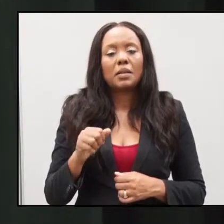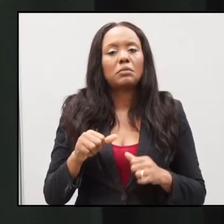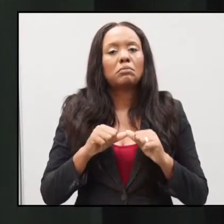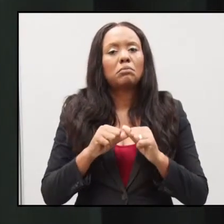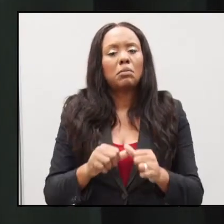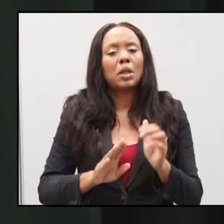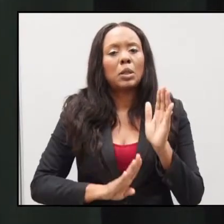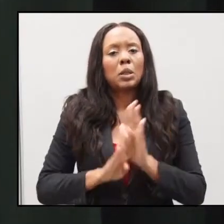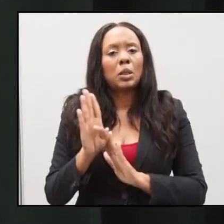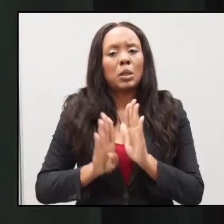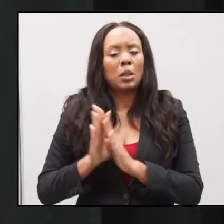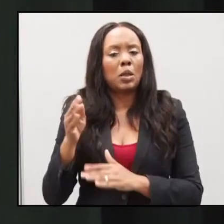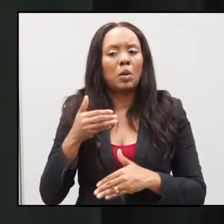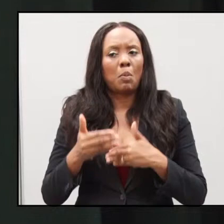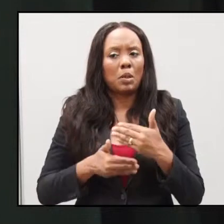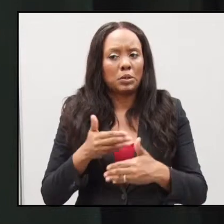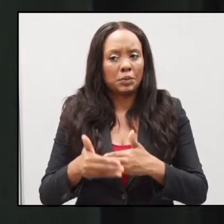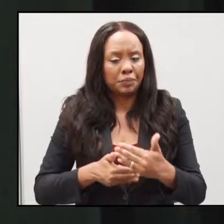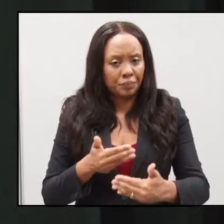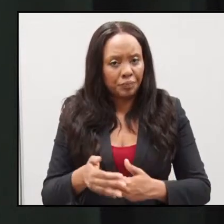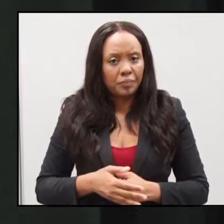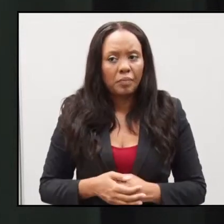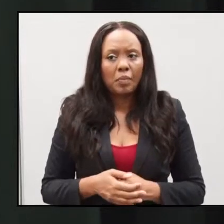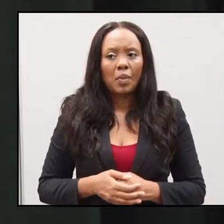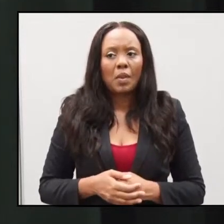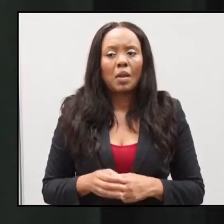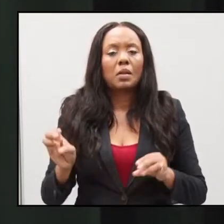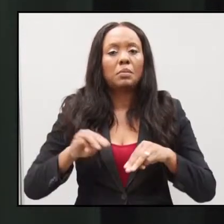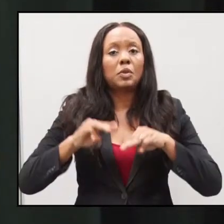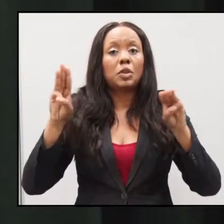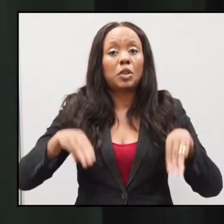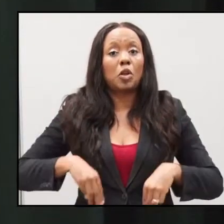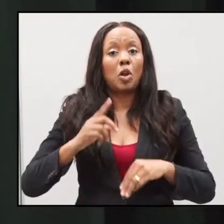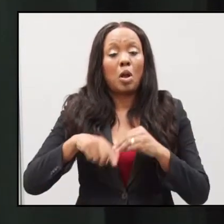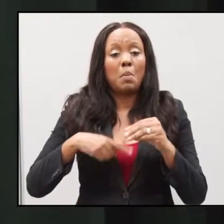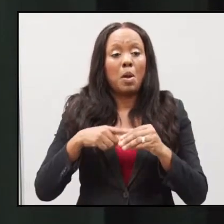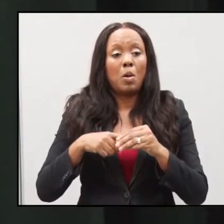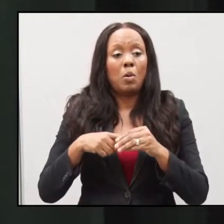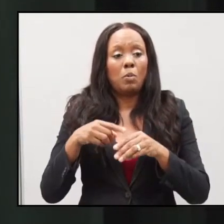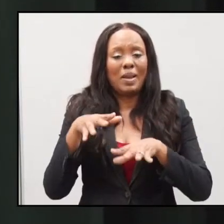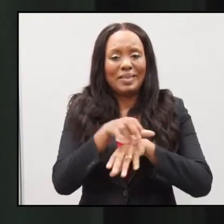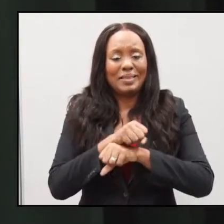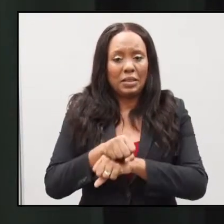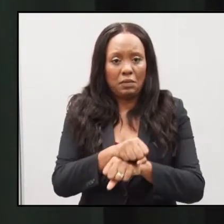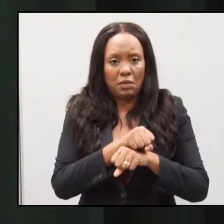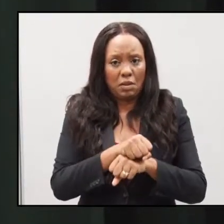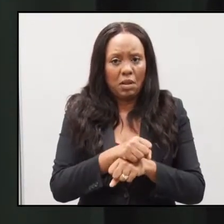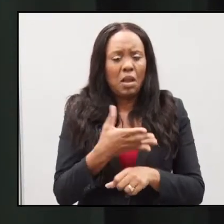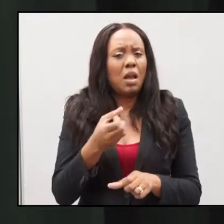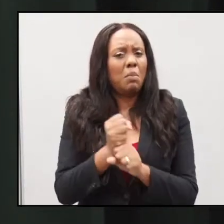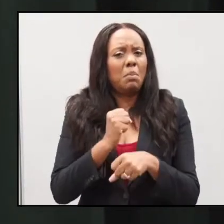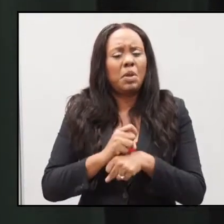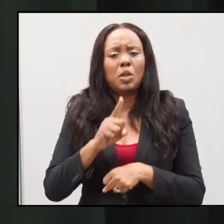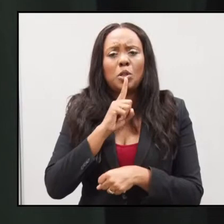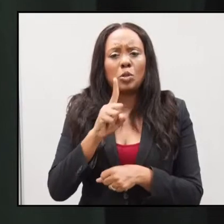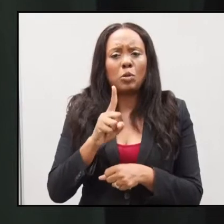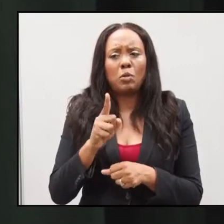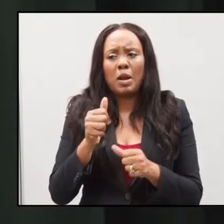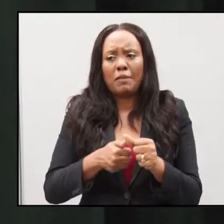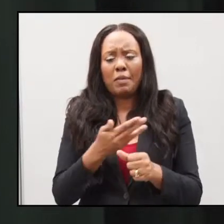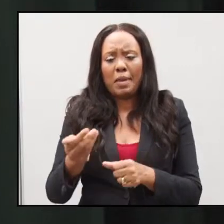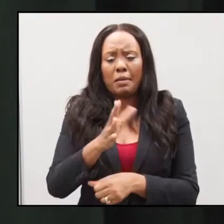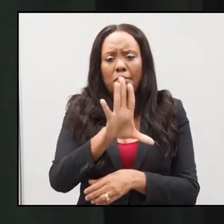its associated Museum of Enslavement, and for keeping the faith by working to ensure inclusiveness,